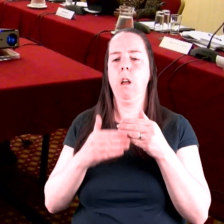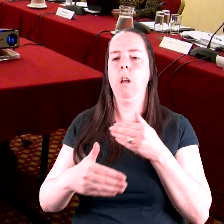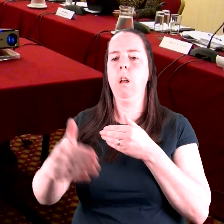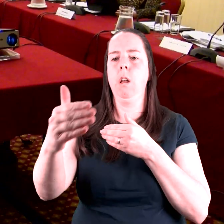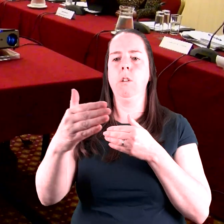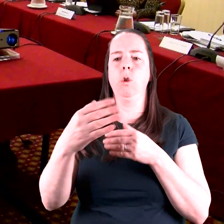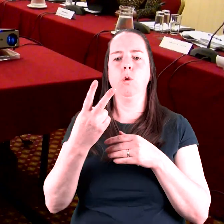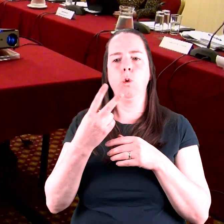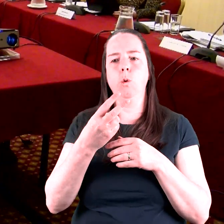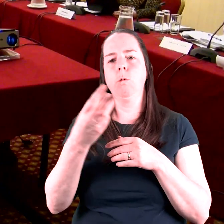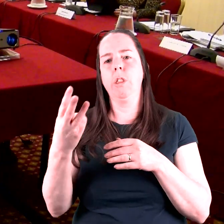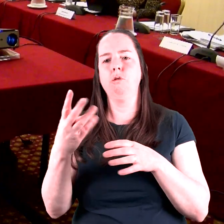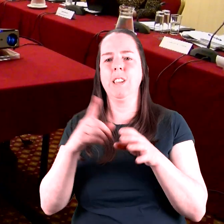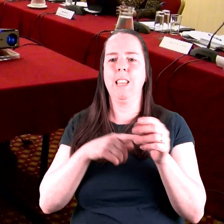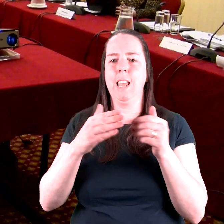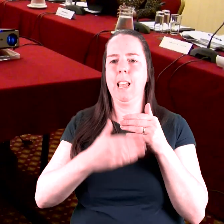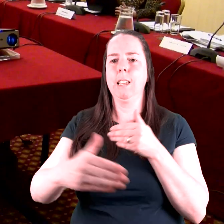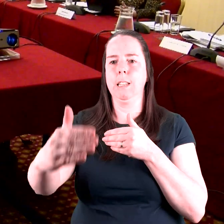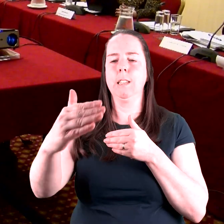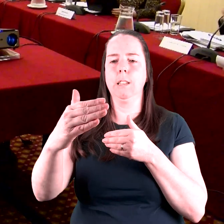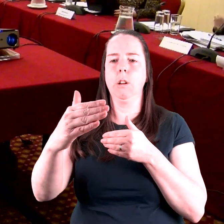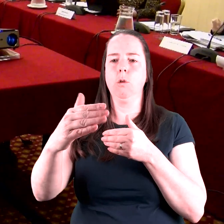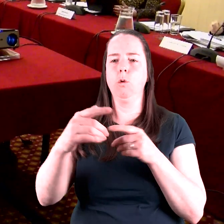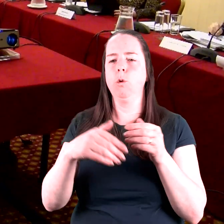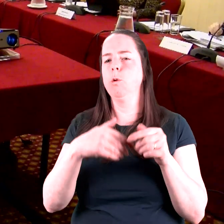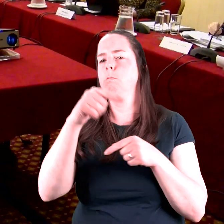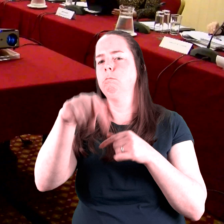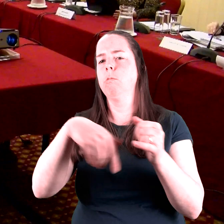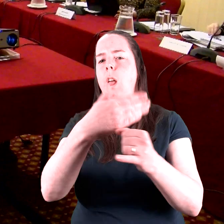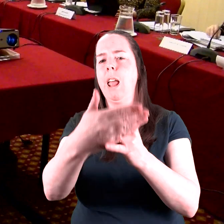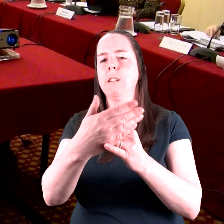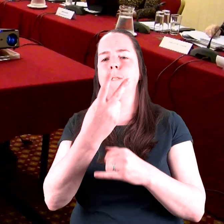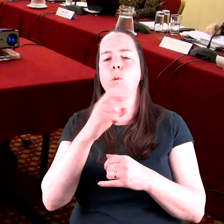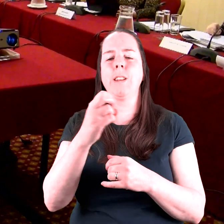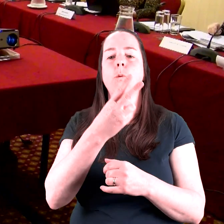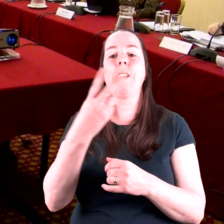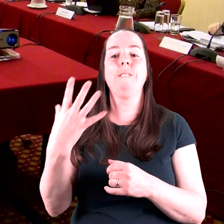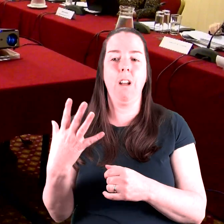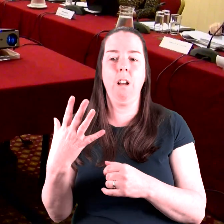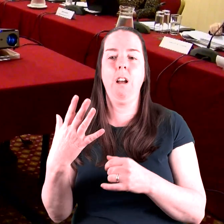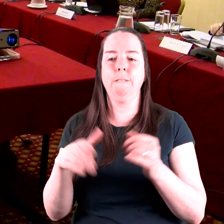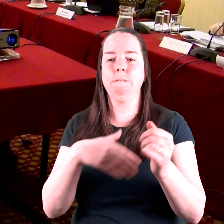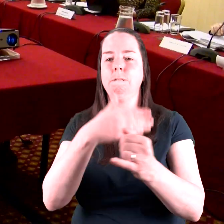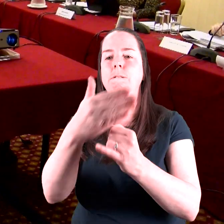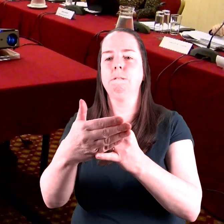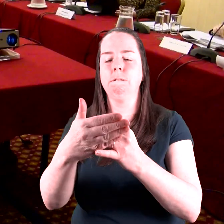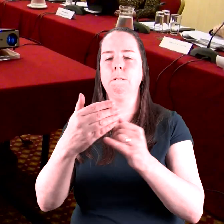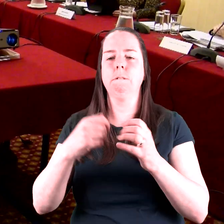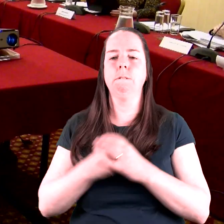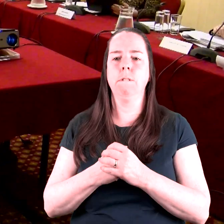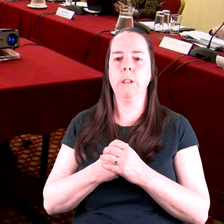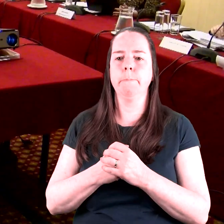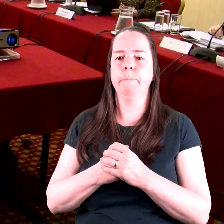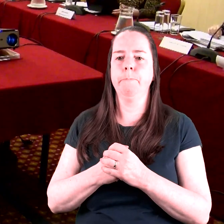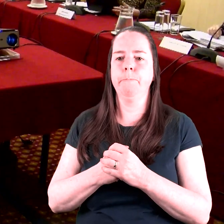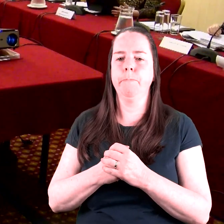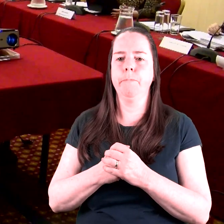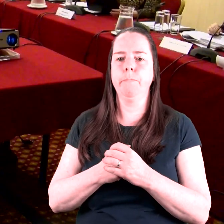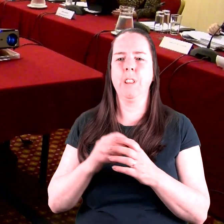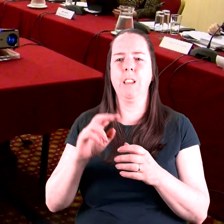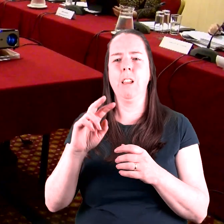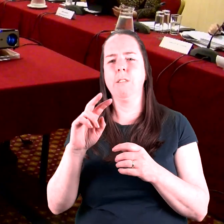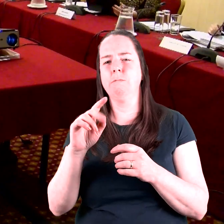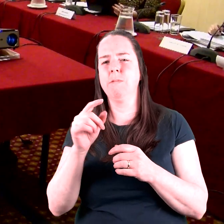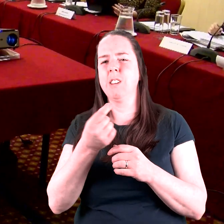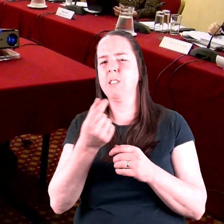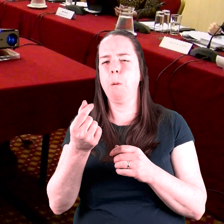period over the next 2 to 3 years, so you know, taking us towards the end of 2025. A couple